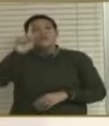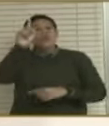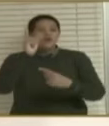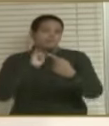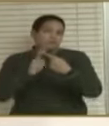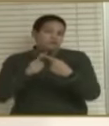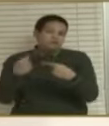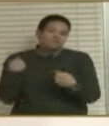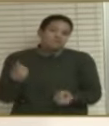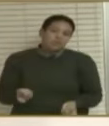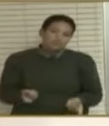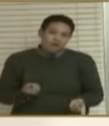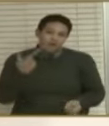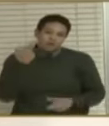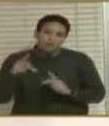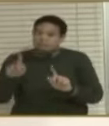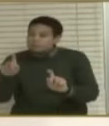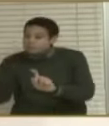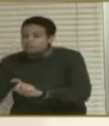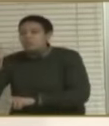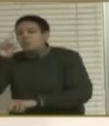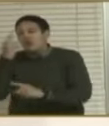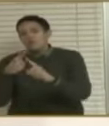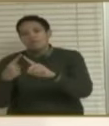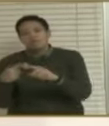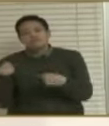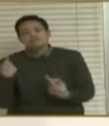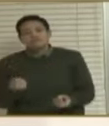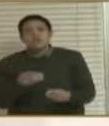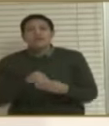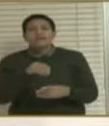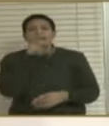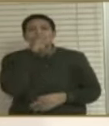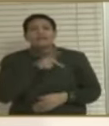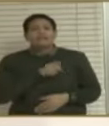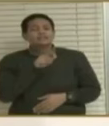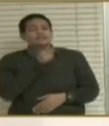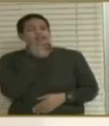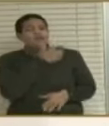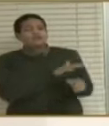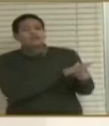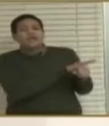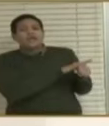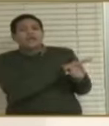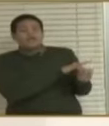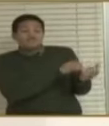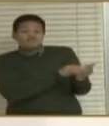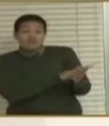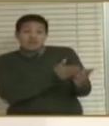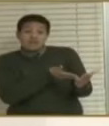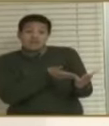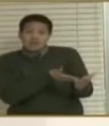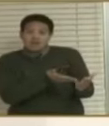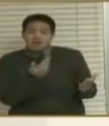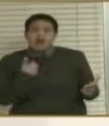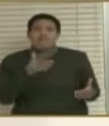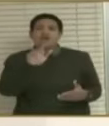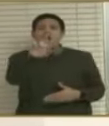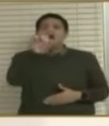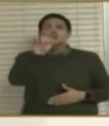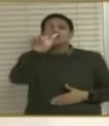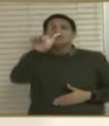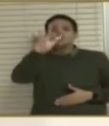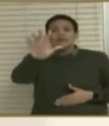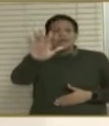so far. In the KSA area, on record, there are